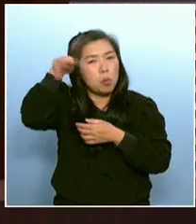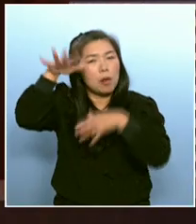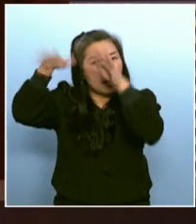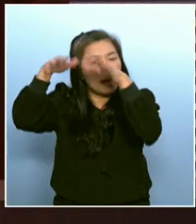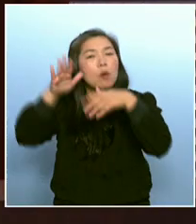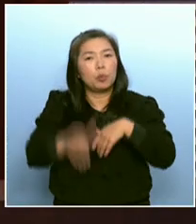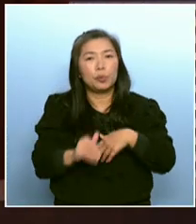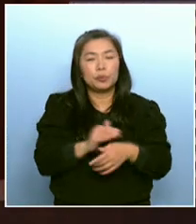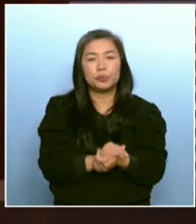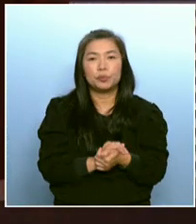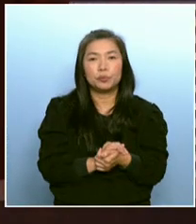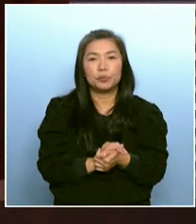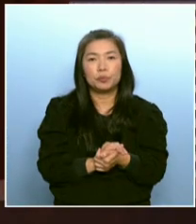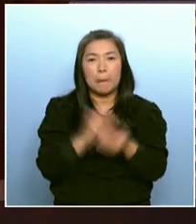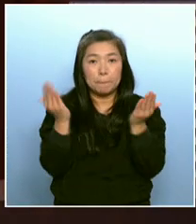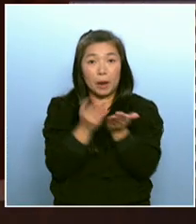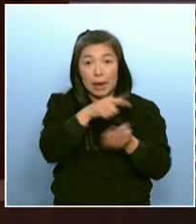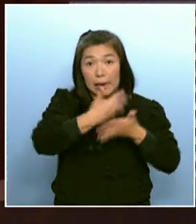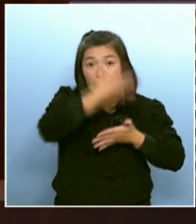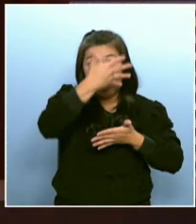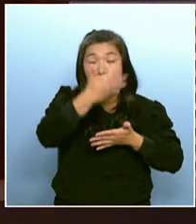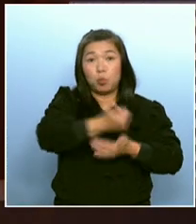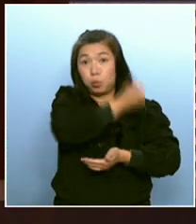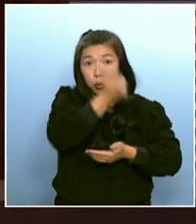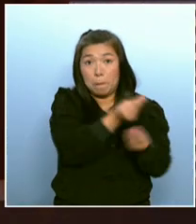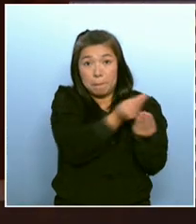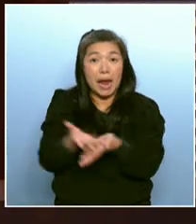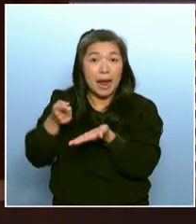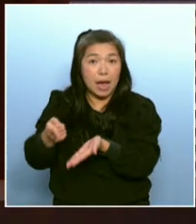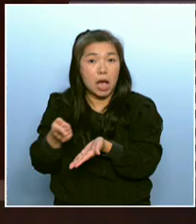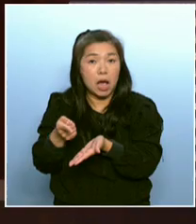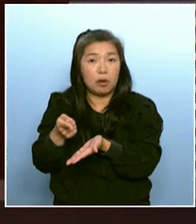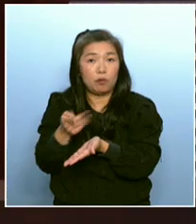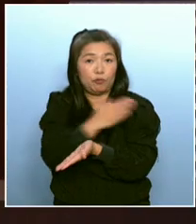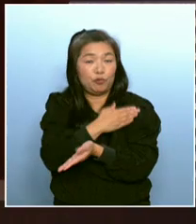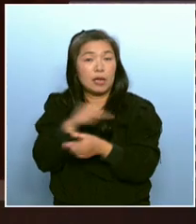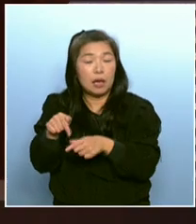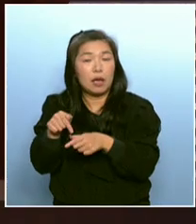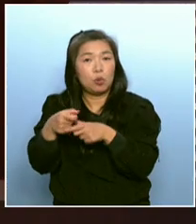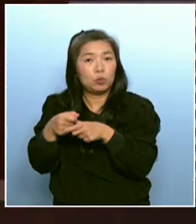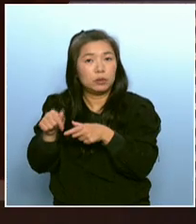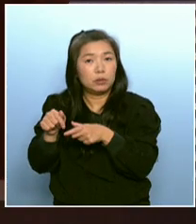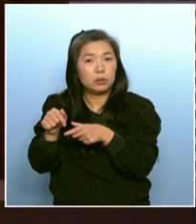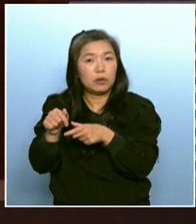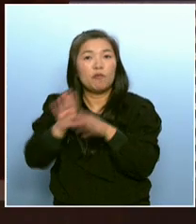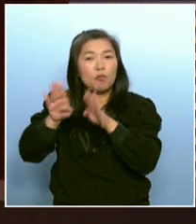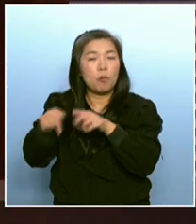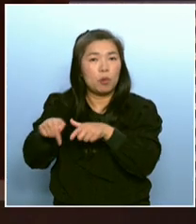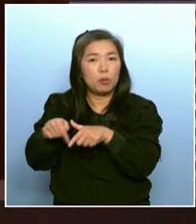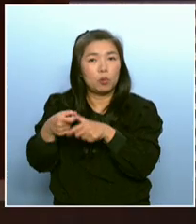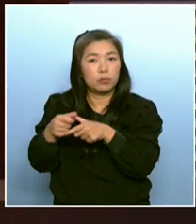And concurrently, we will conduct tendering exercise to identify the service operators. When the